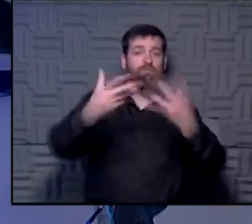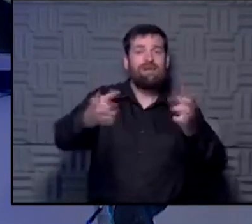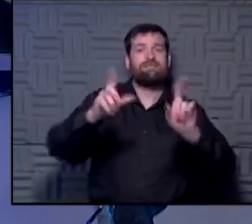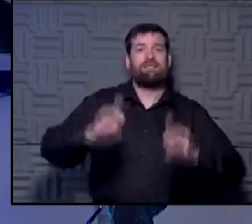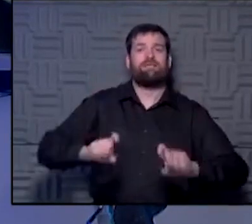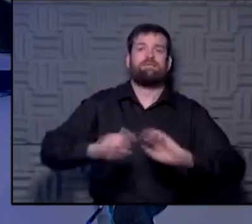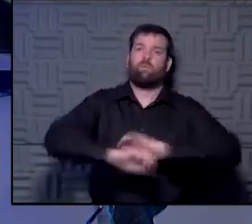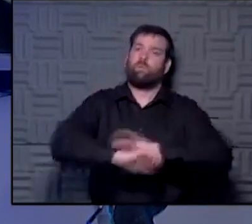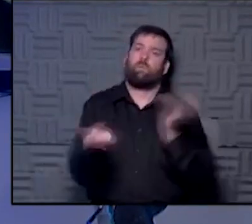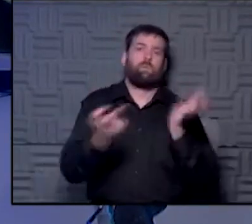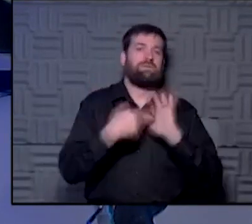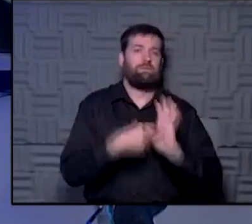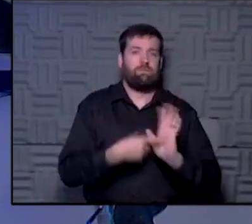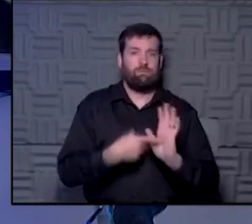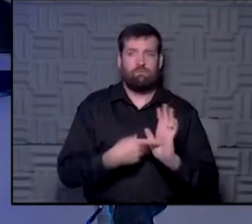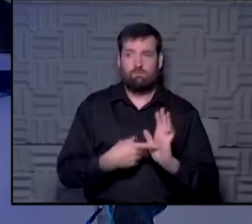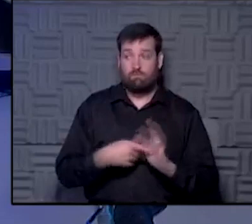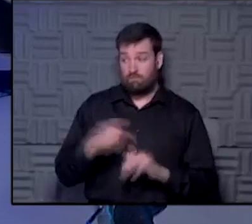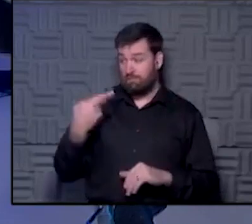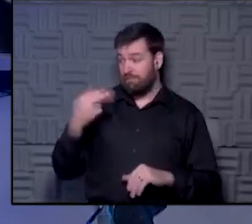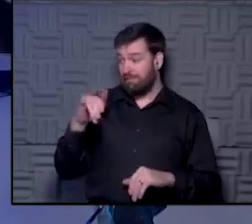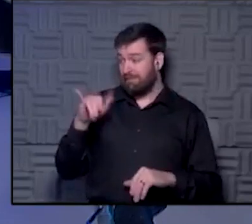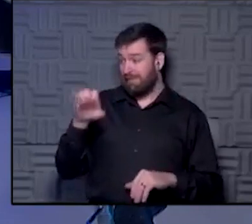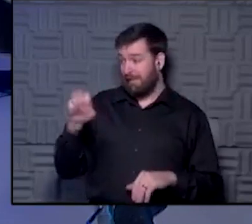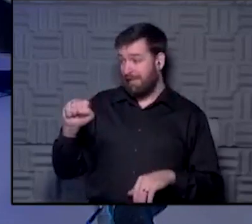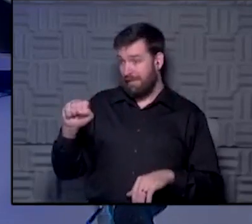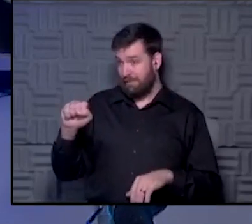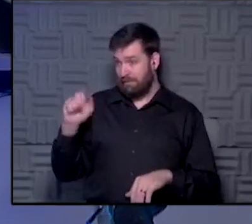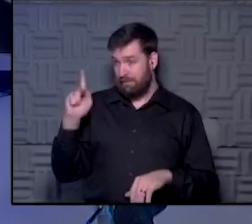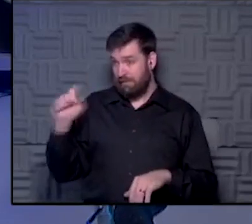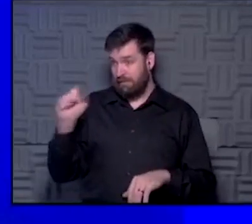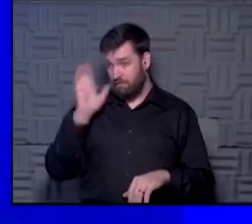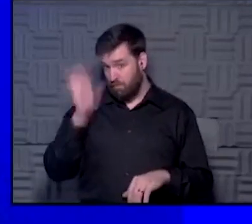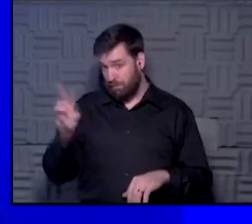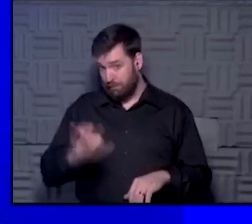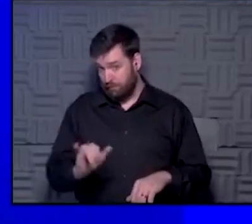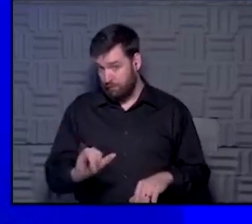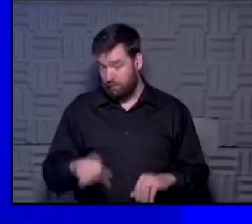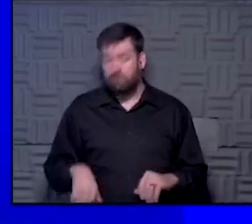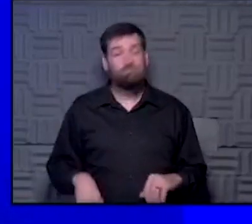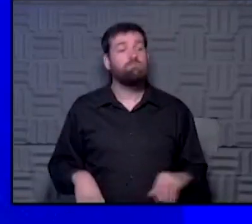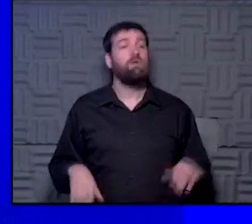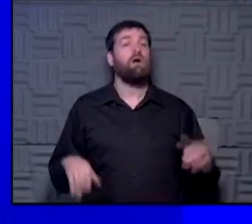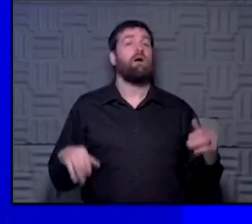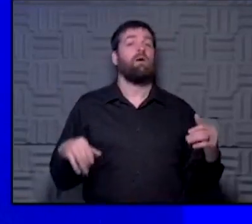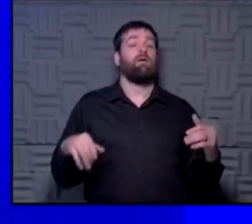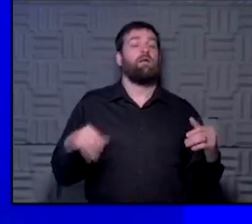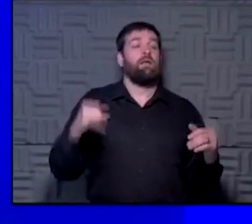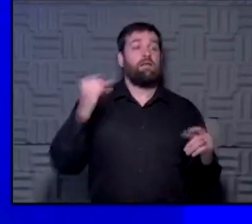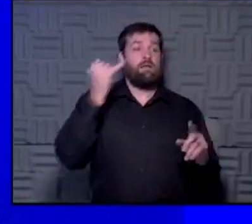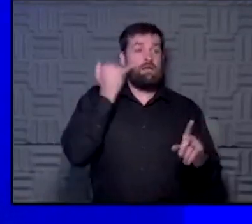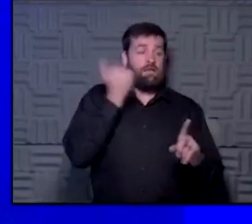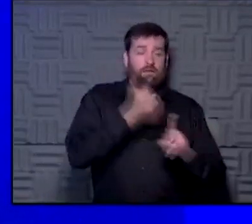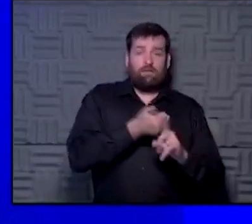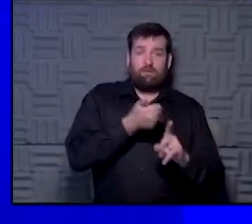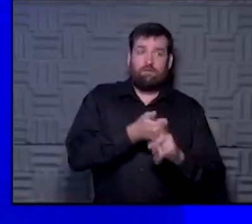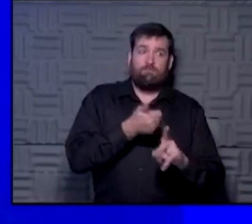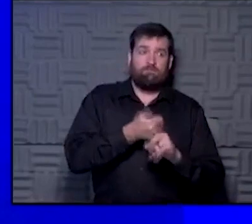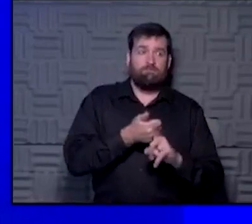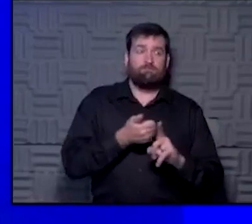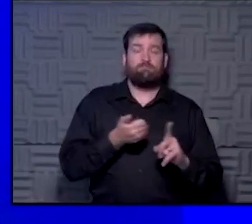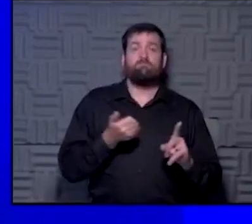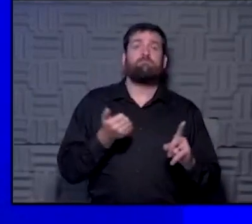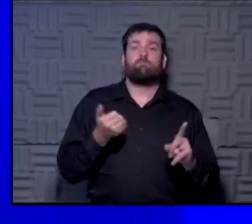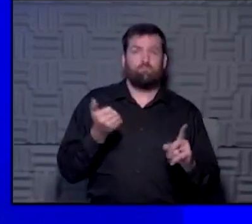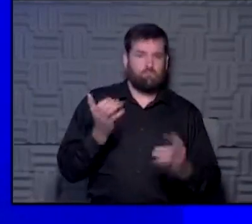and will they provide that in Hays? Yeah, well, we certainly have that. If you have, it